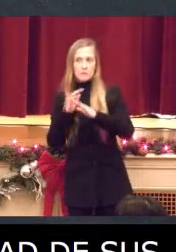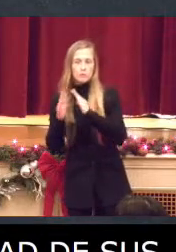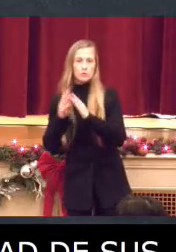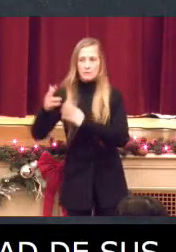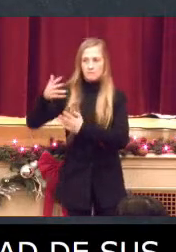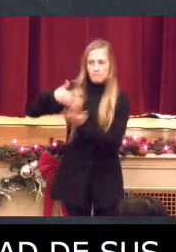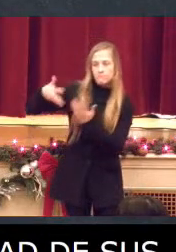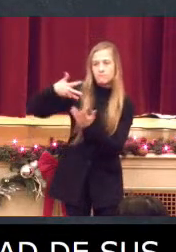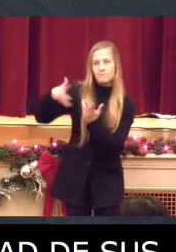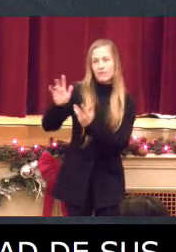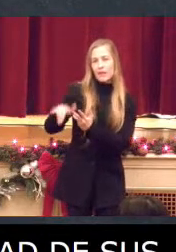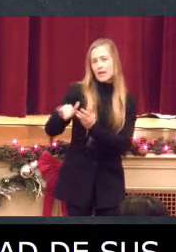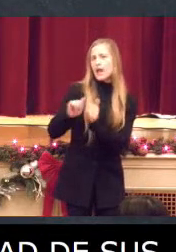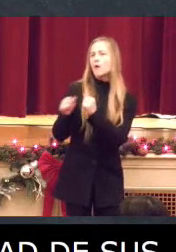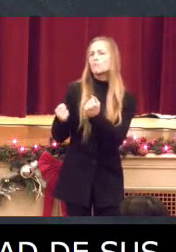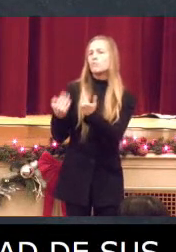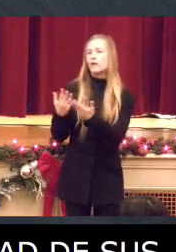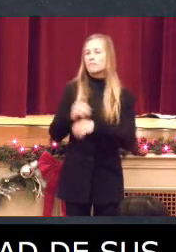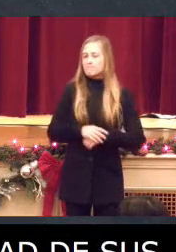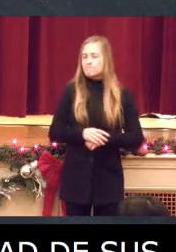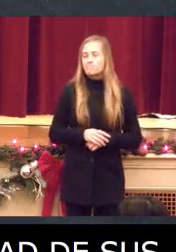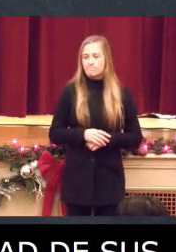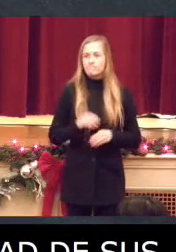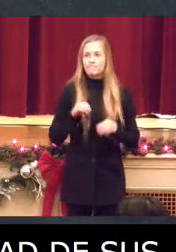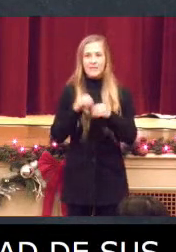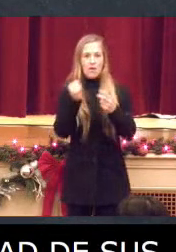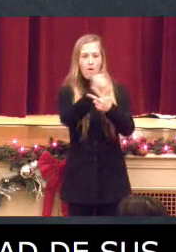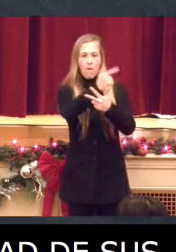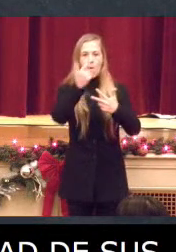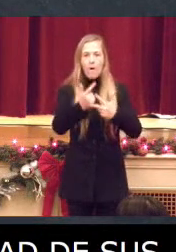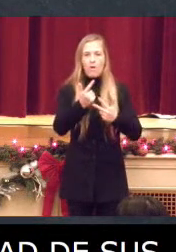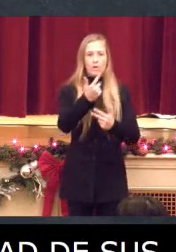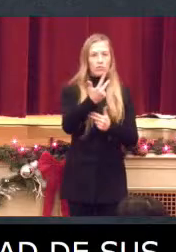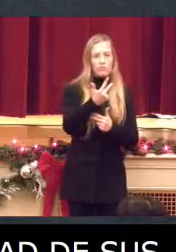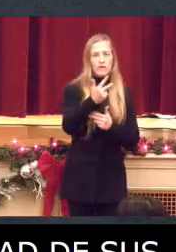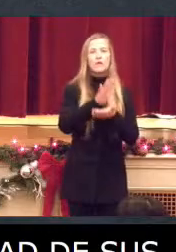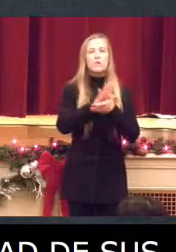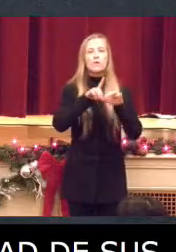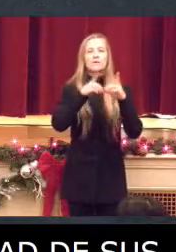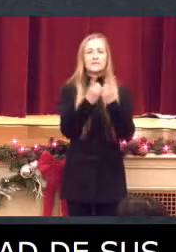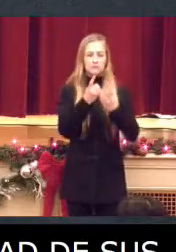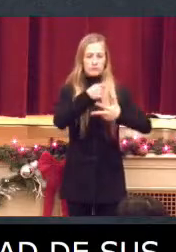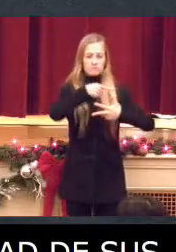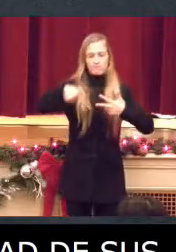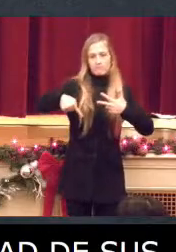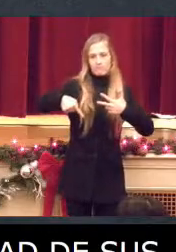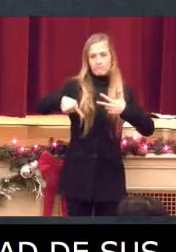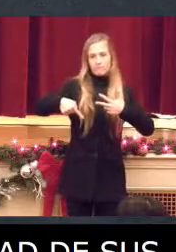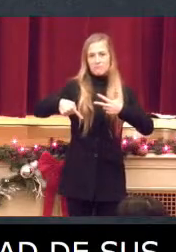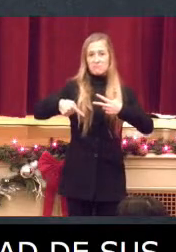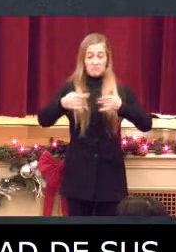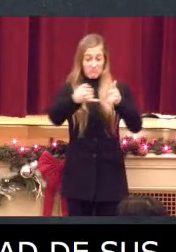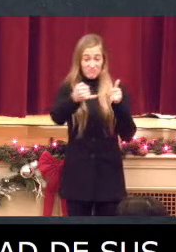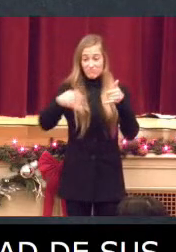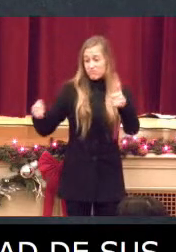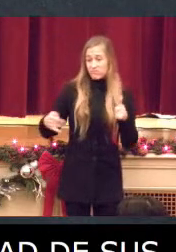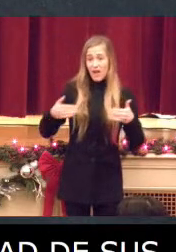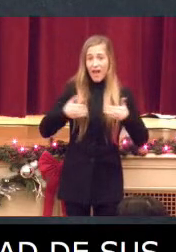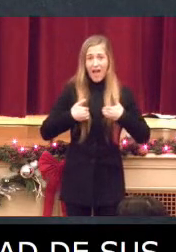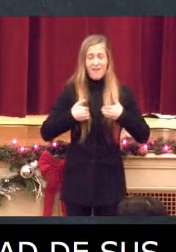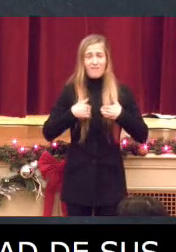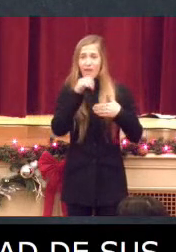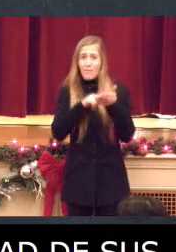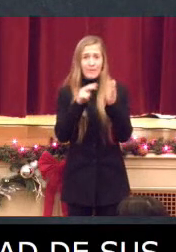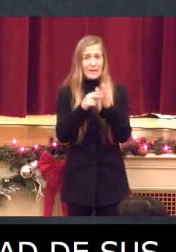in those buildings across the 3 school districts, across arbitrary boundaries that don't mean a lot for